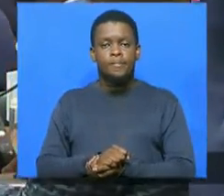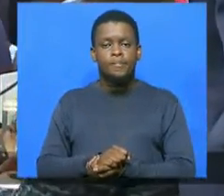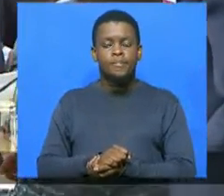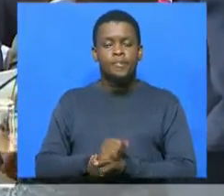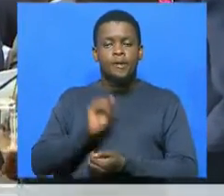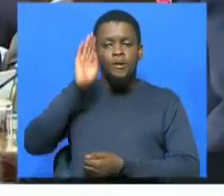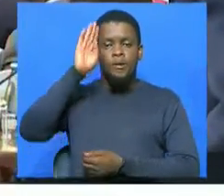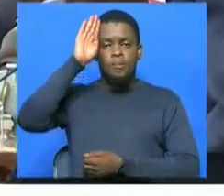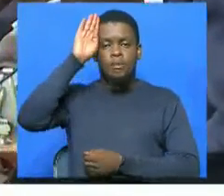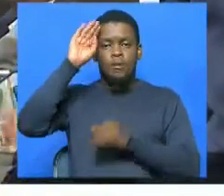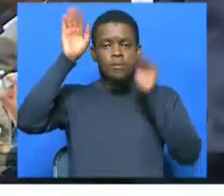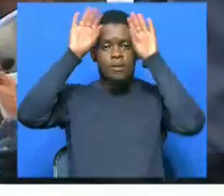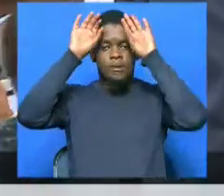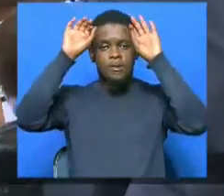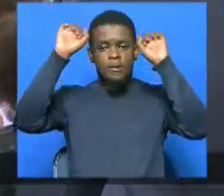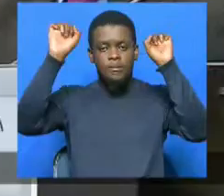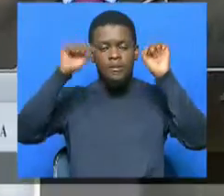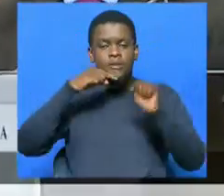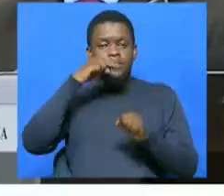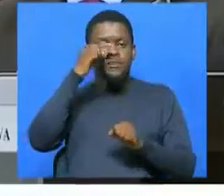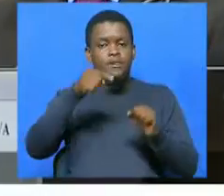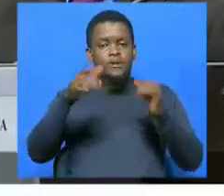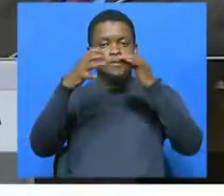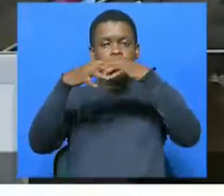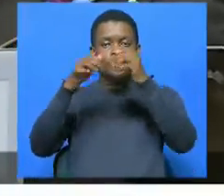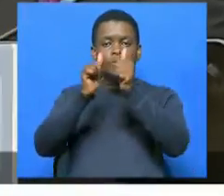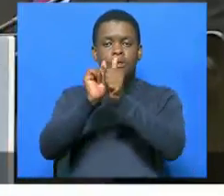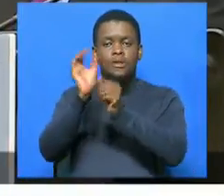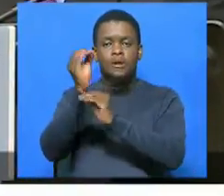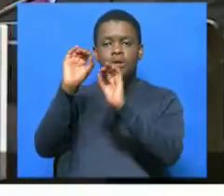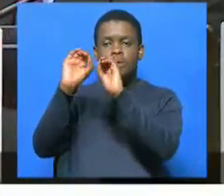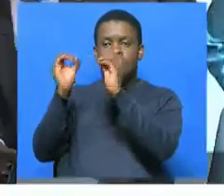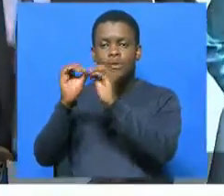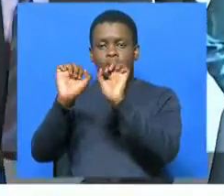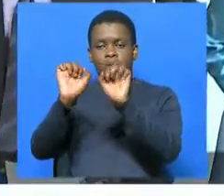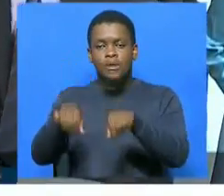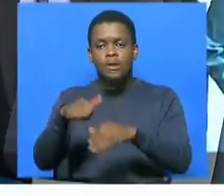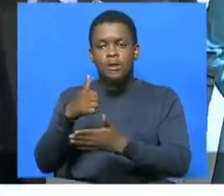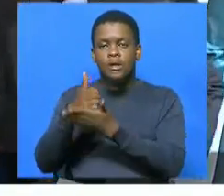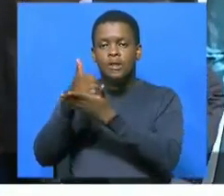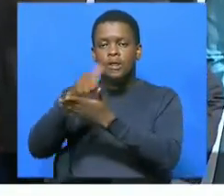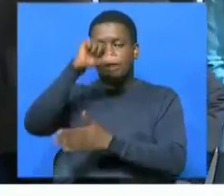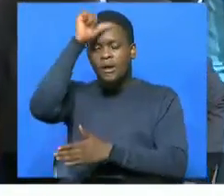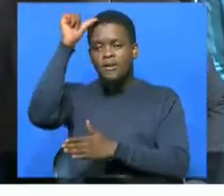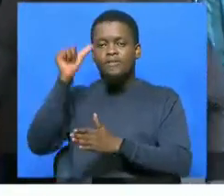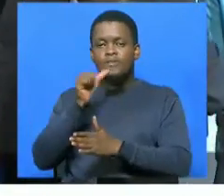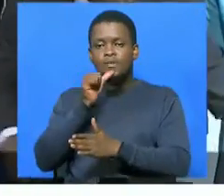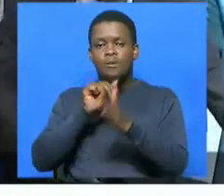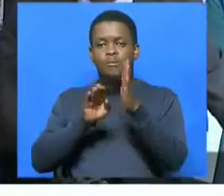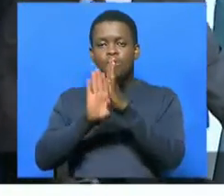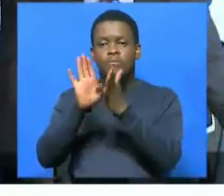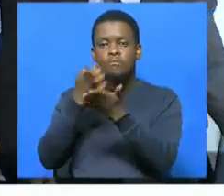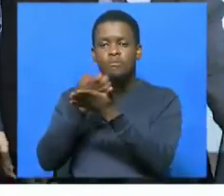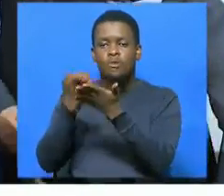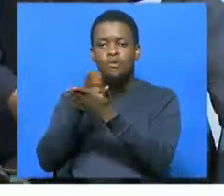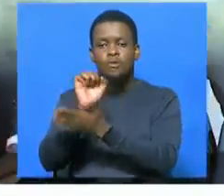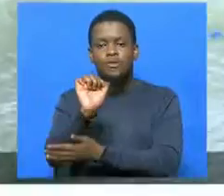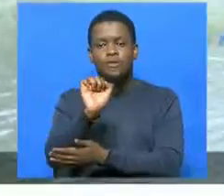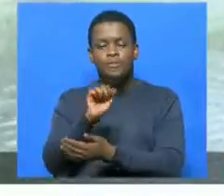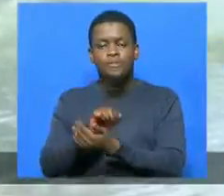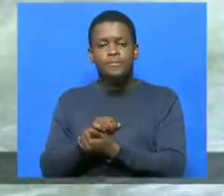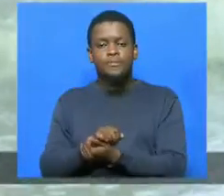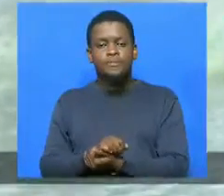President Advocate Duma Boko says integration of key industries will help Africa unlock its full potential.